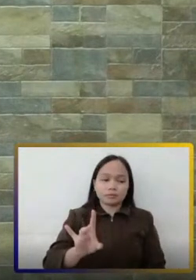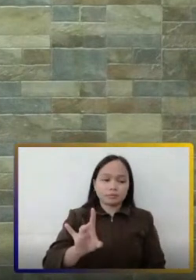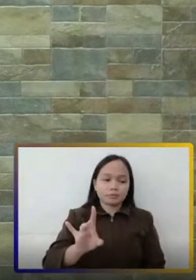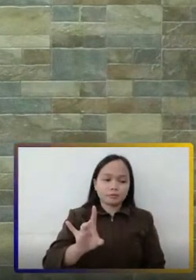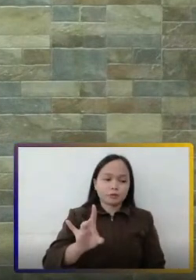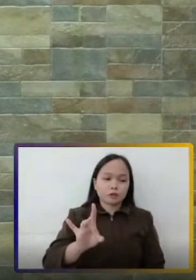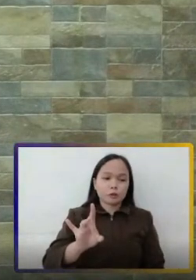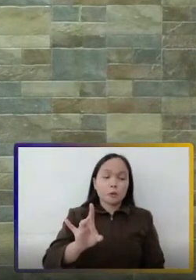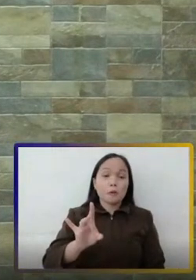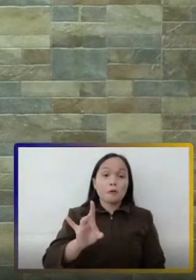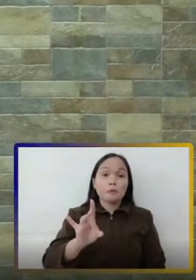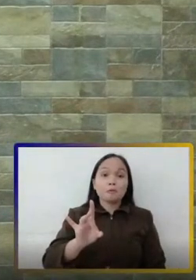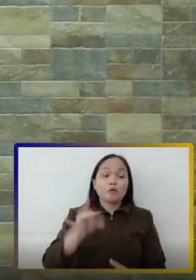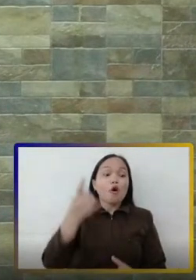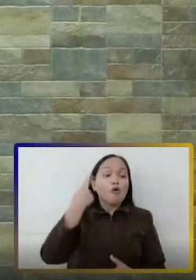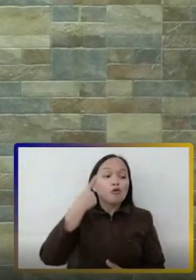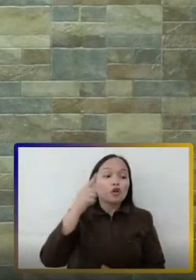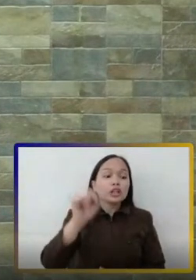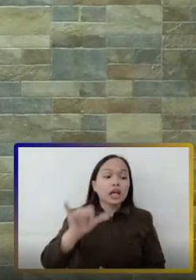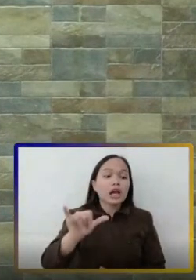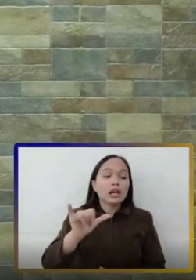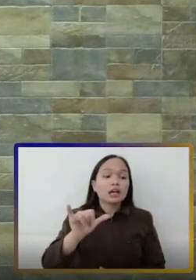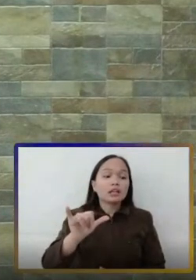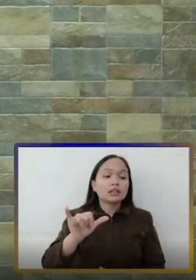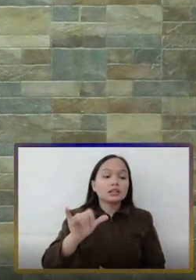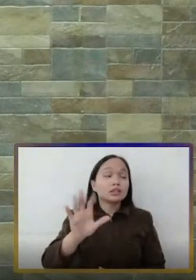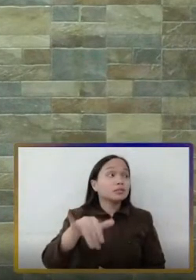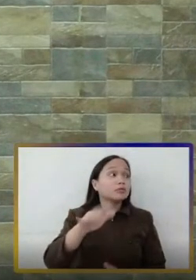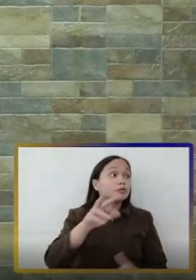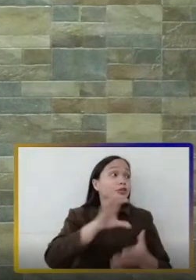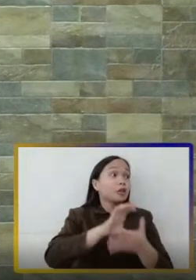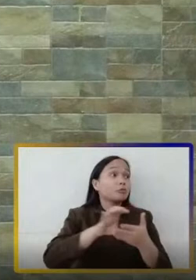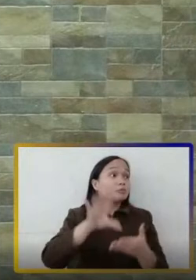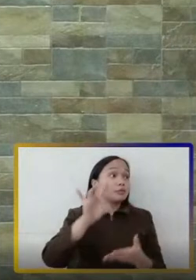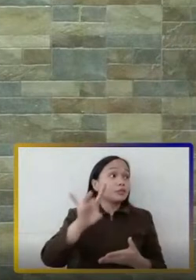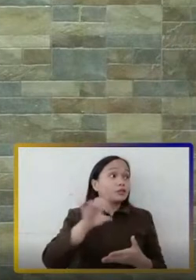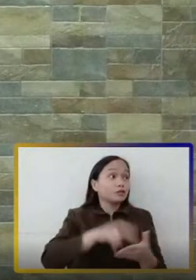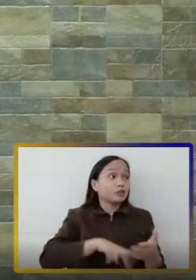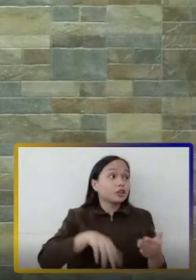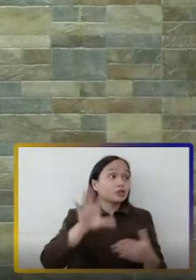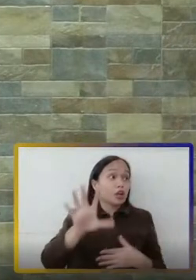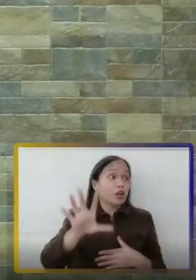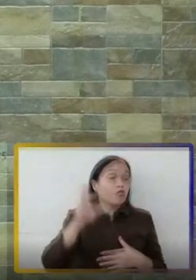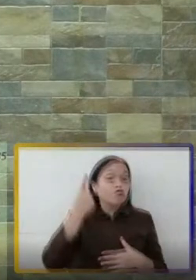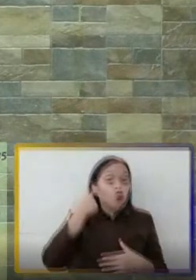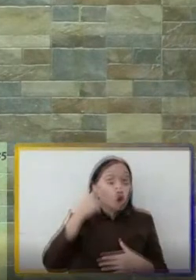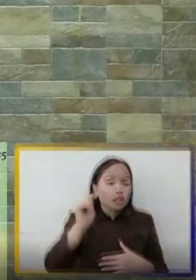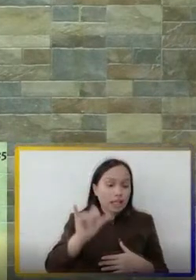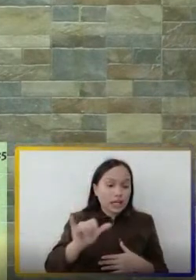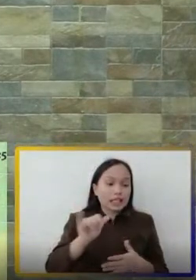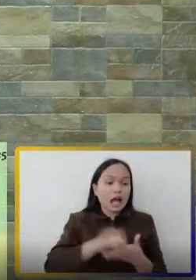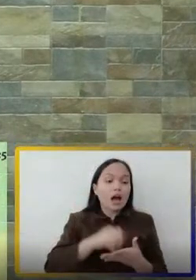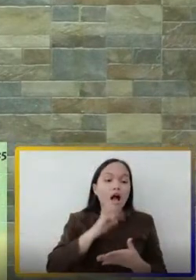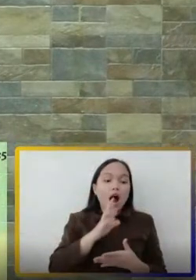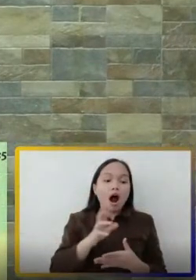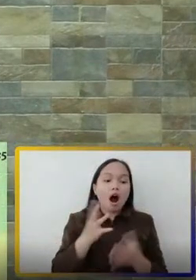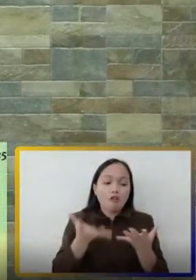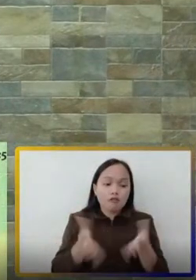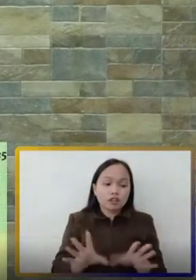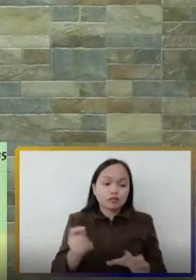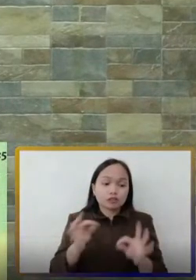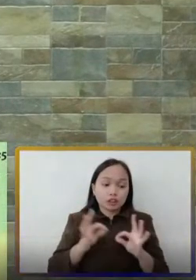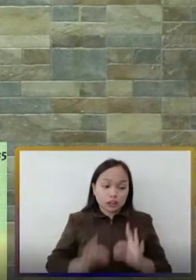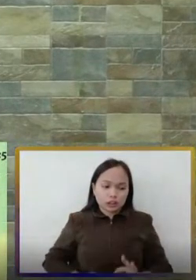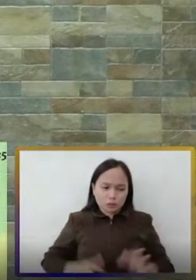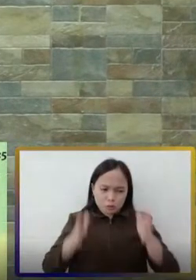Yeah. All right. For they are, that's it. Chapter 8, verse number 5. For they that are after the flesh do mind